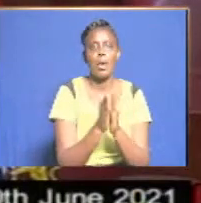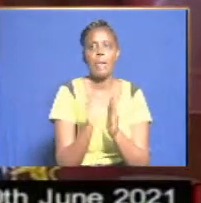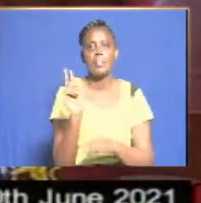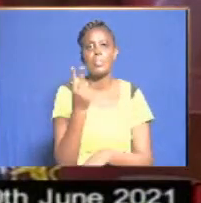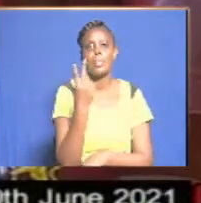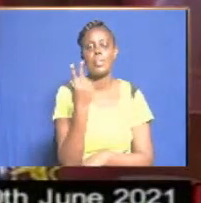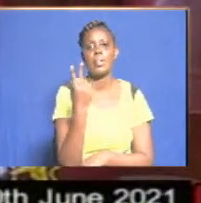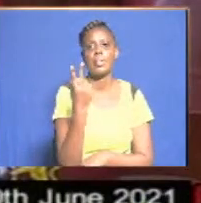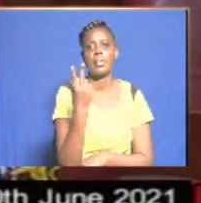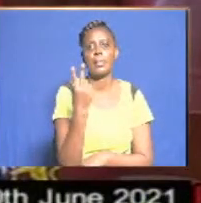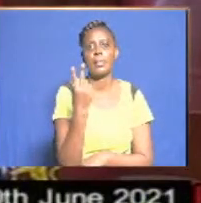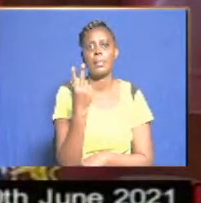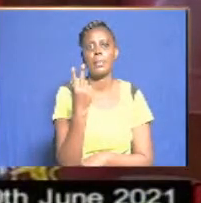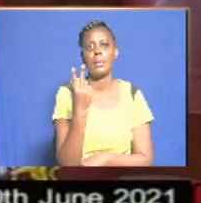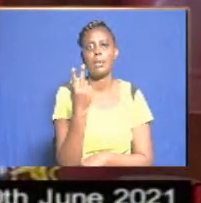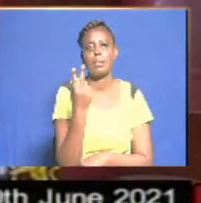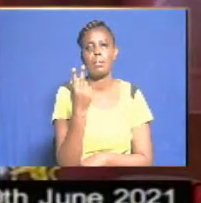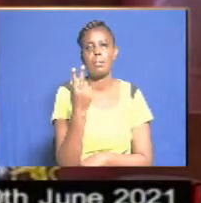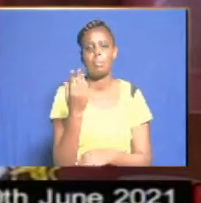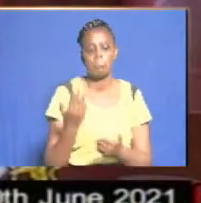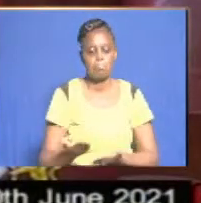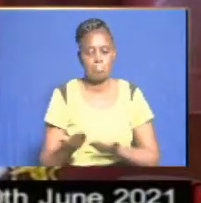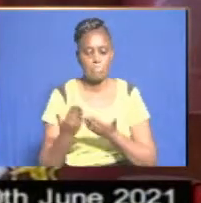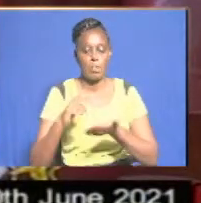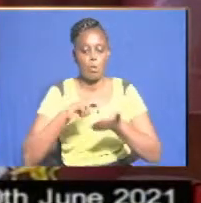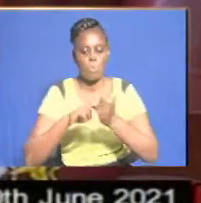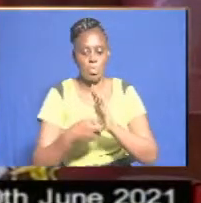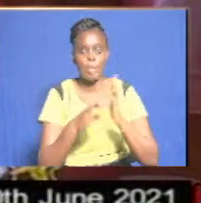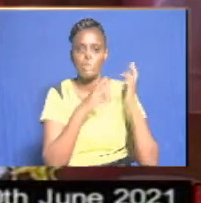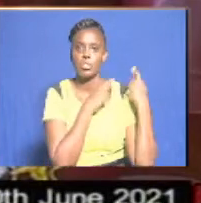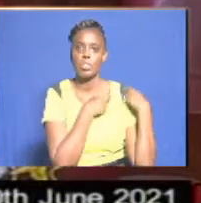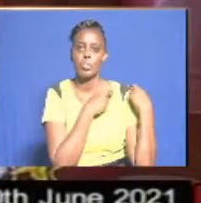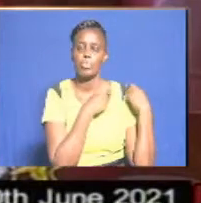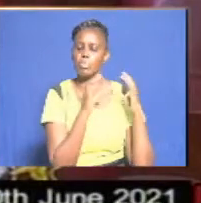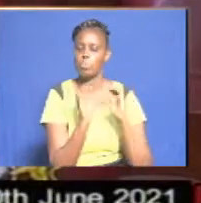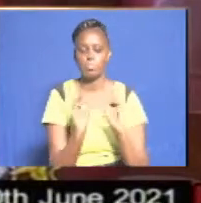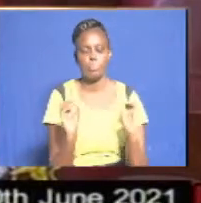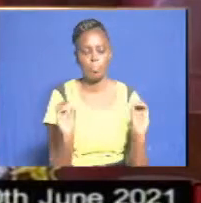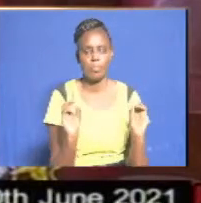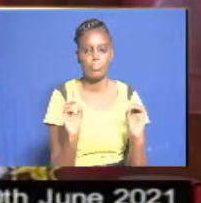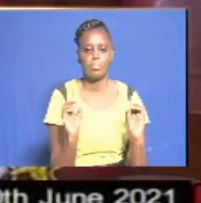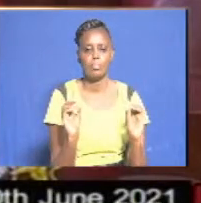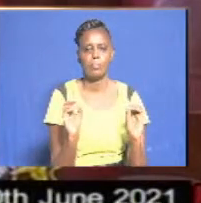secondly, they will not avail their contractual obligation